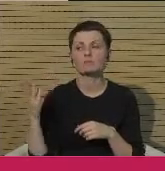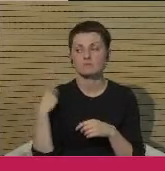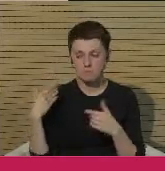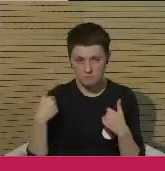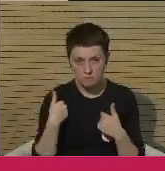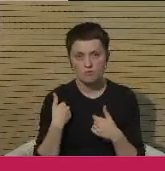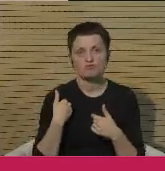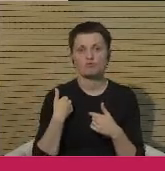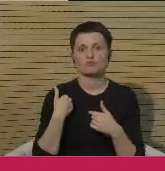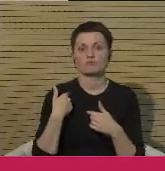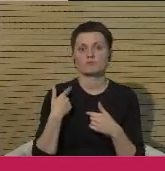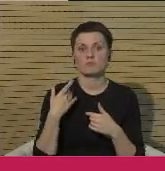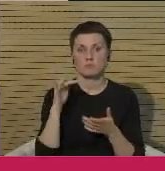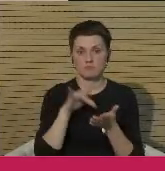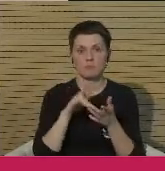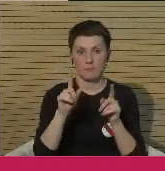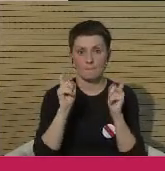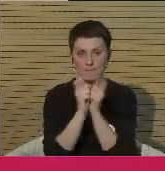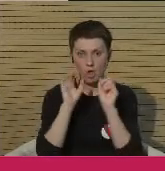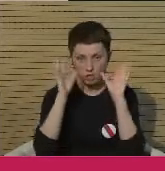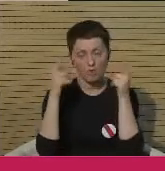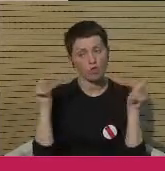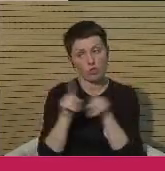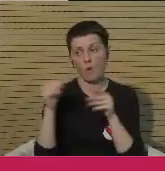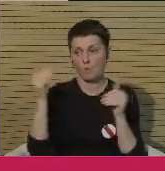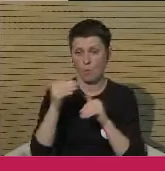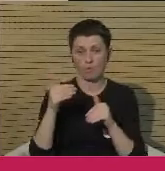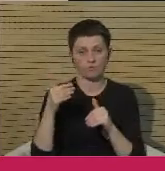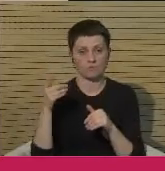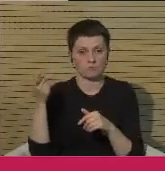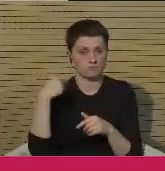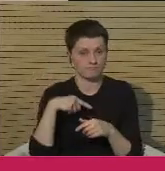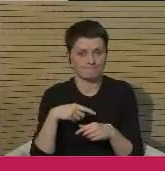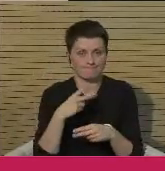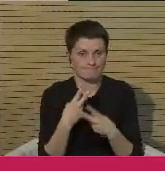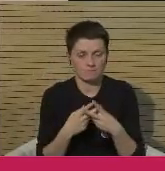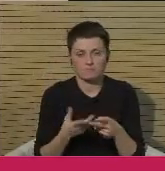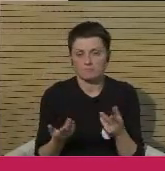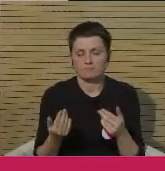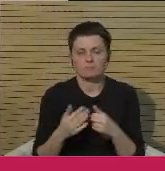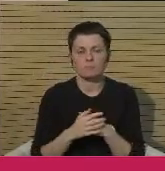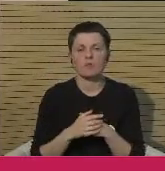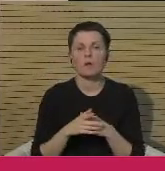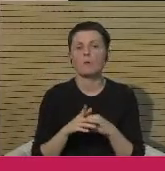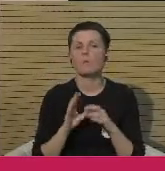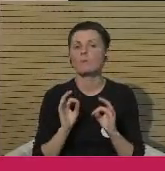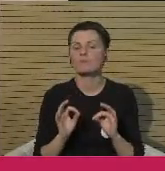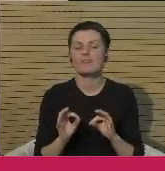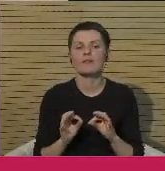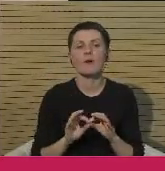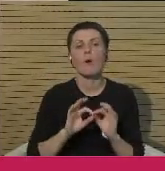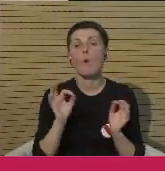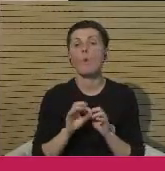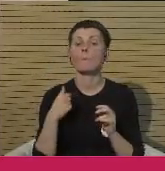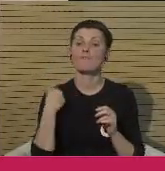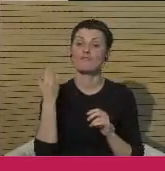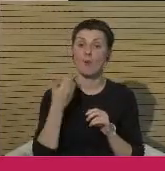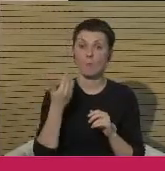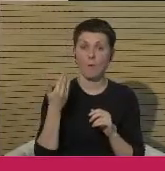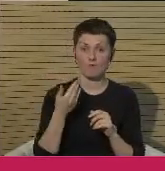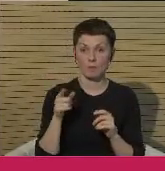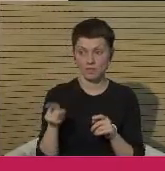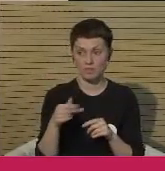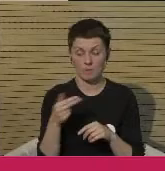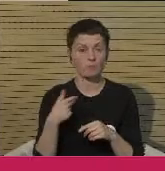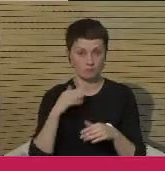we may also be subject to administrative liability and responsibility because we are now talking to you,